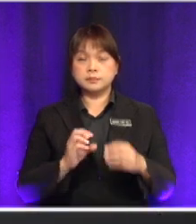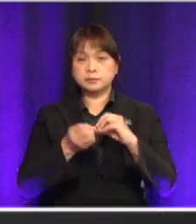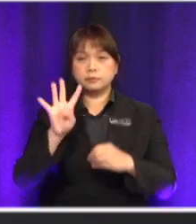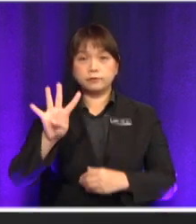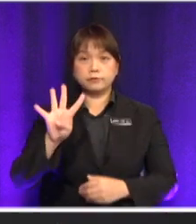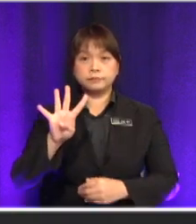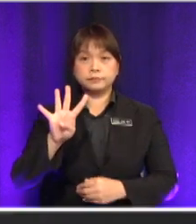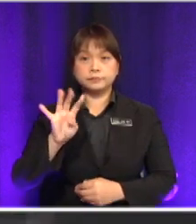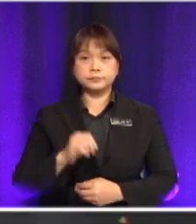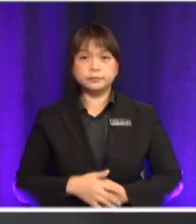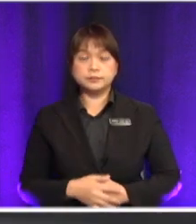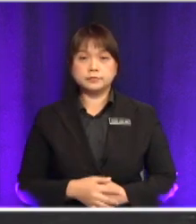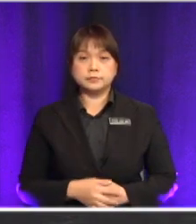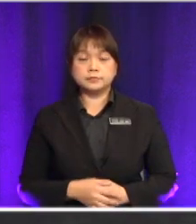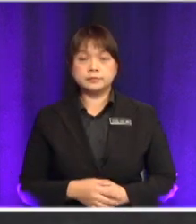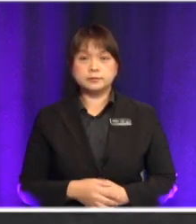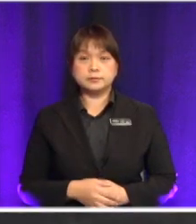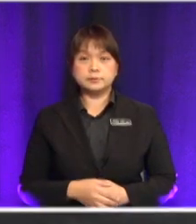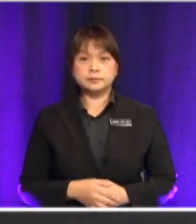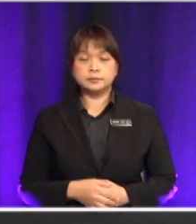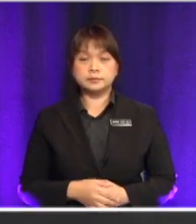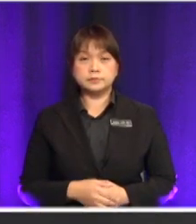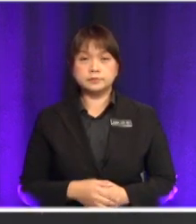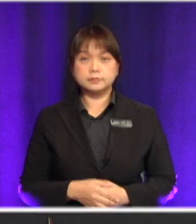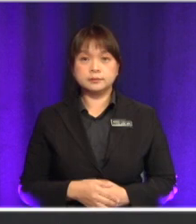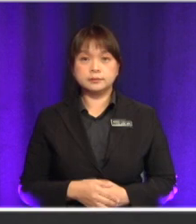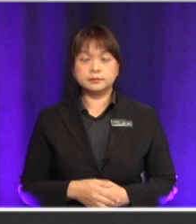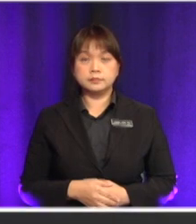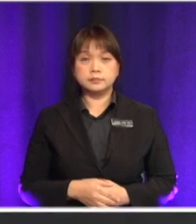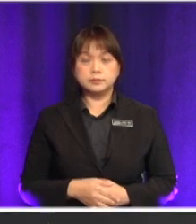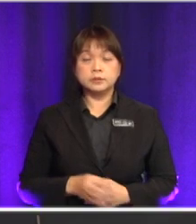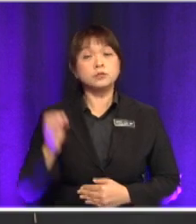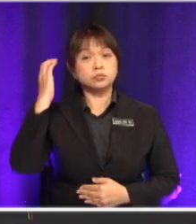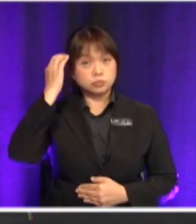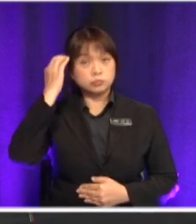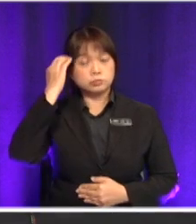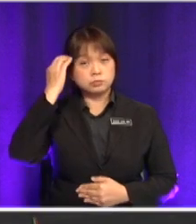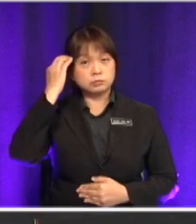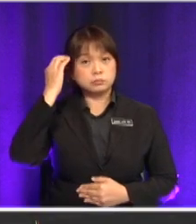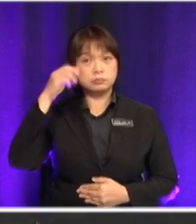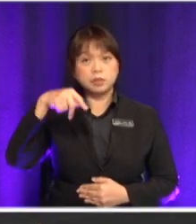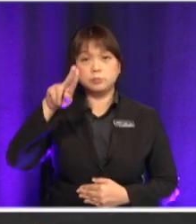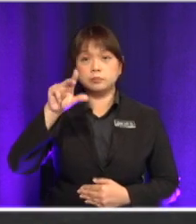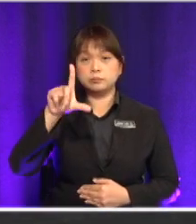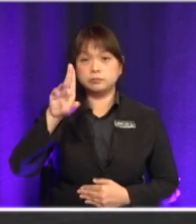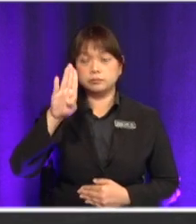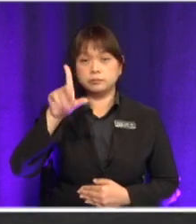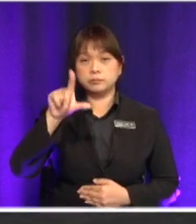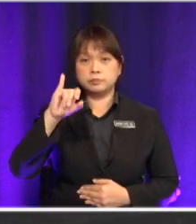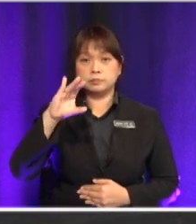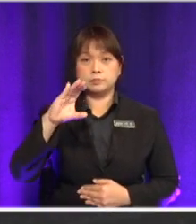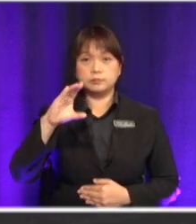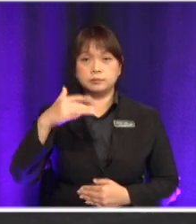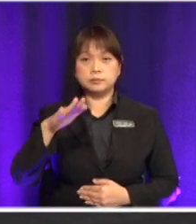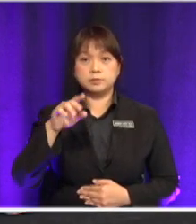Alicia. Number 4 is public transport. Yes, public transport, not people, okay? People go into the